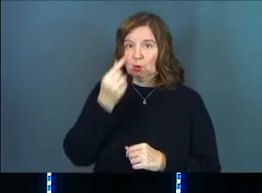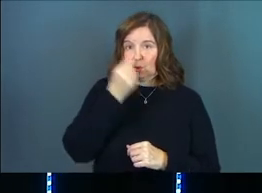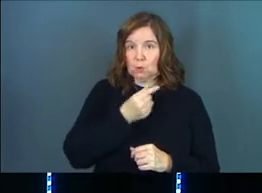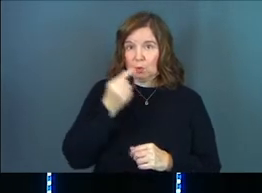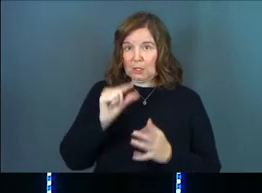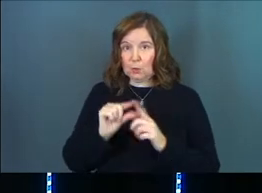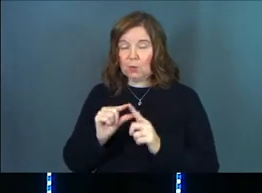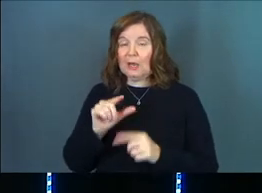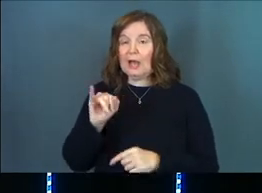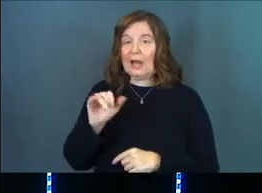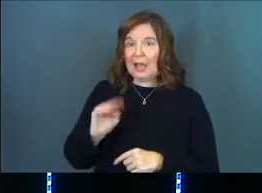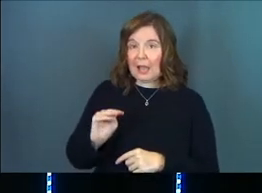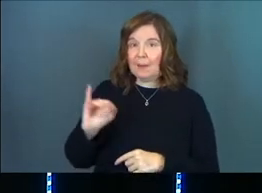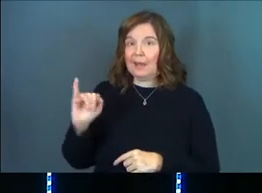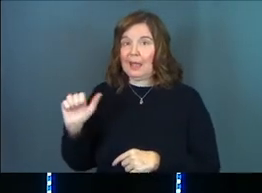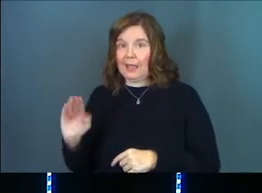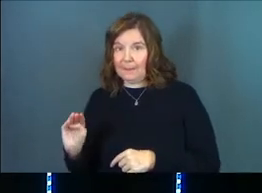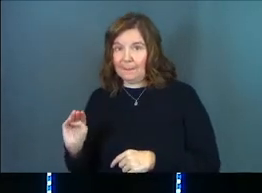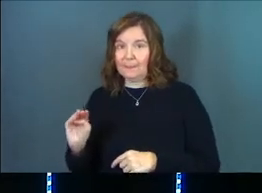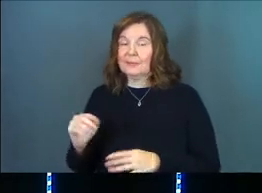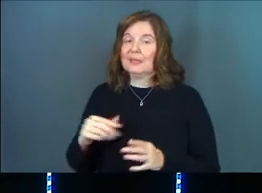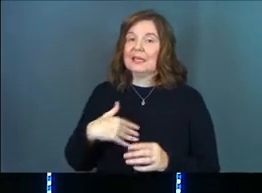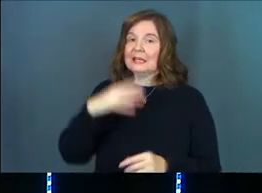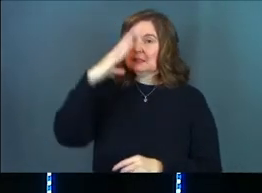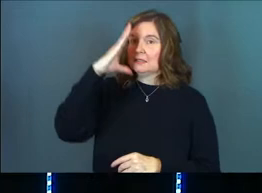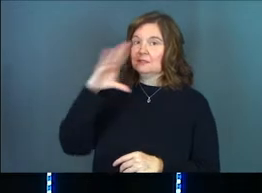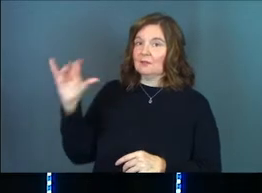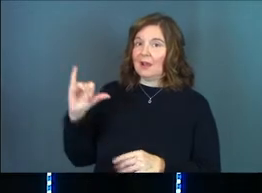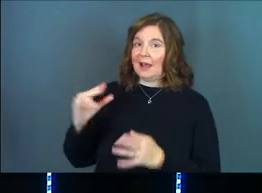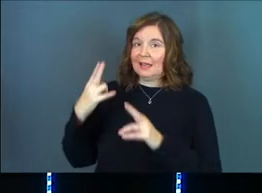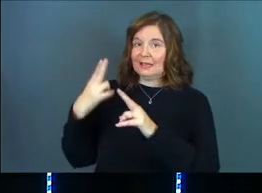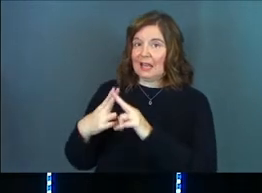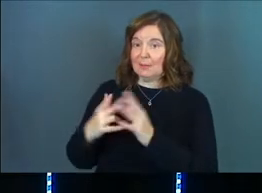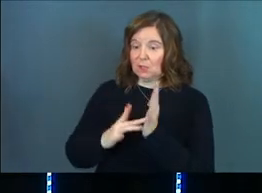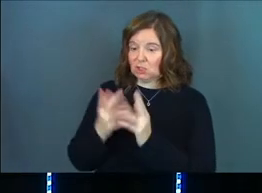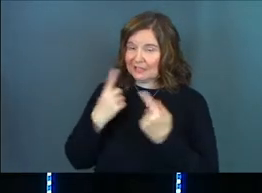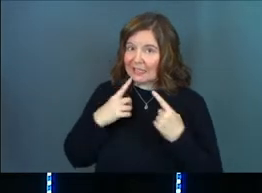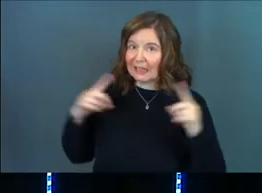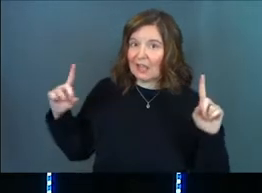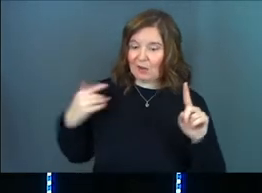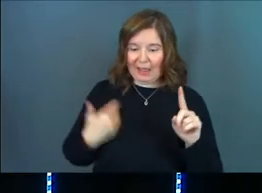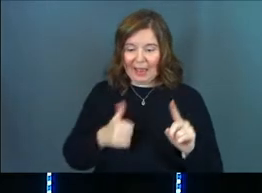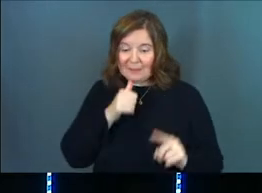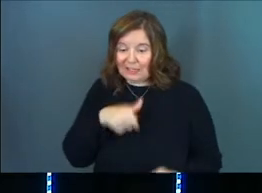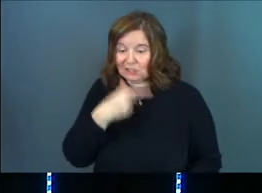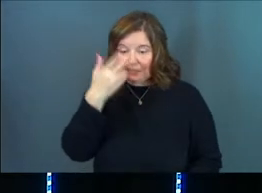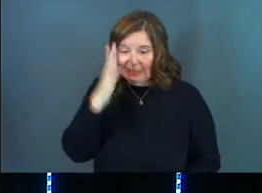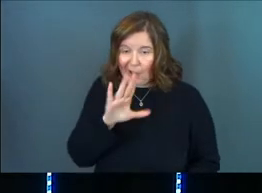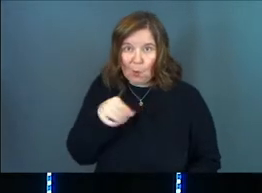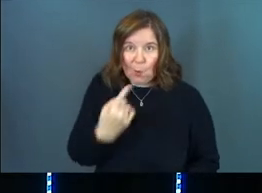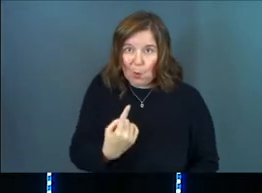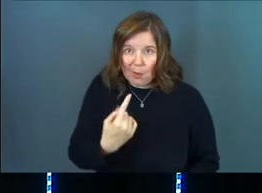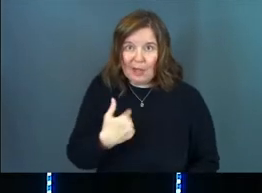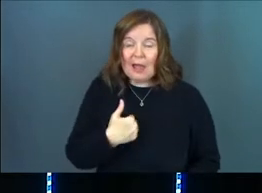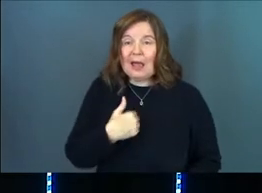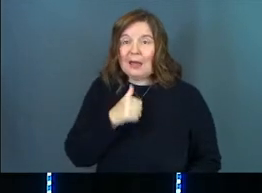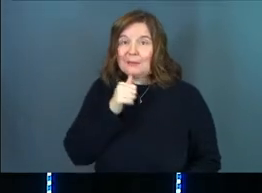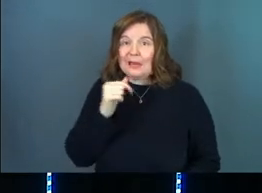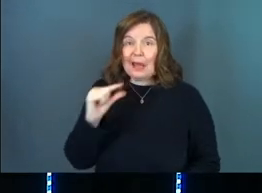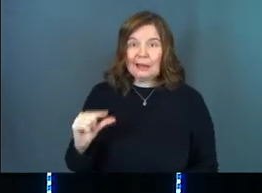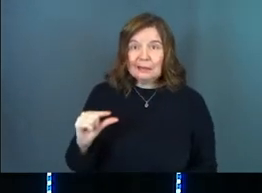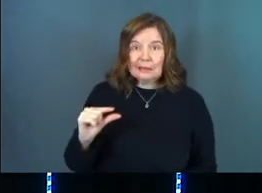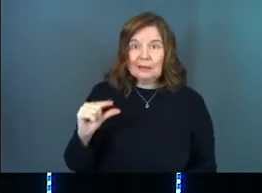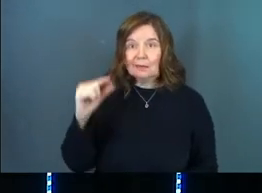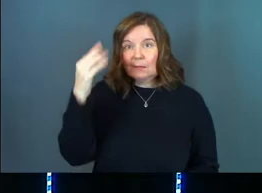words, I am, I am. It's the divine name Jesus is declaring. He's saying, I'm not just a God. I'm not just God little